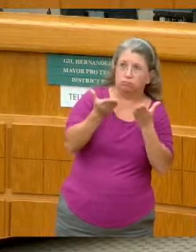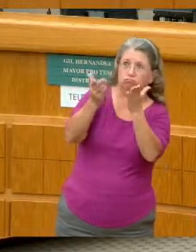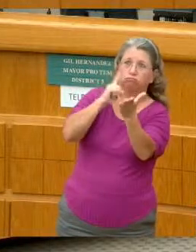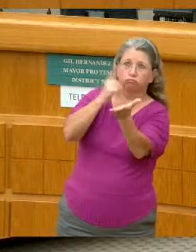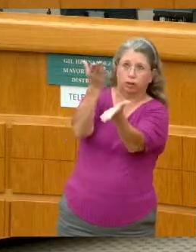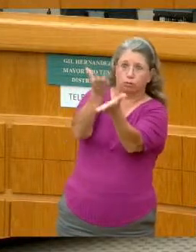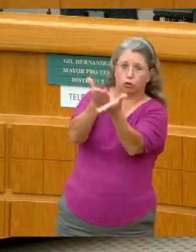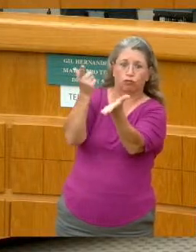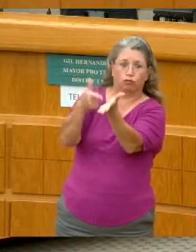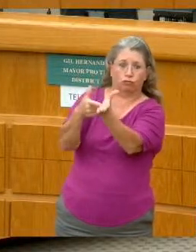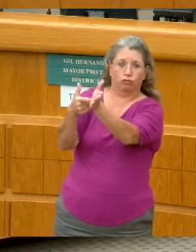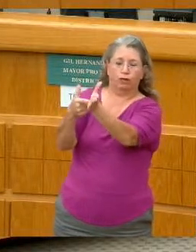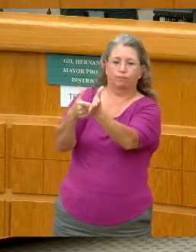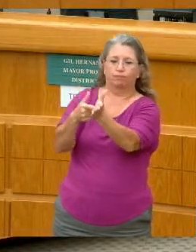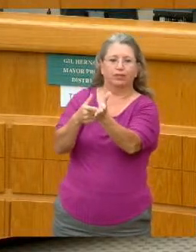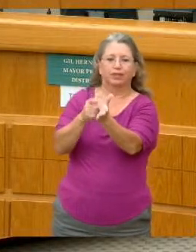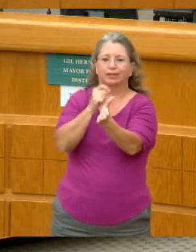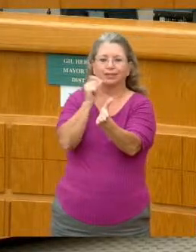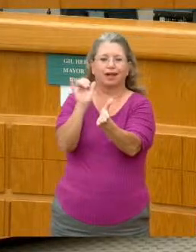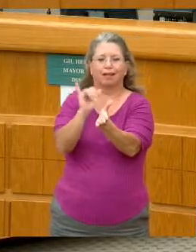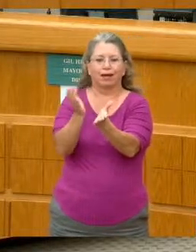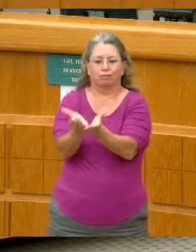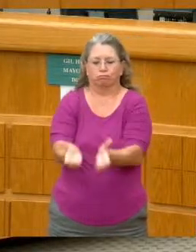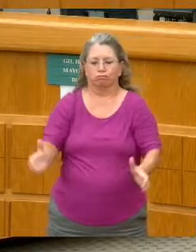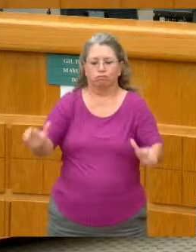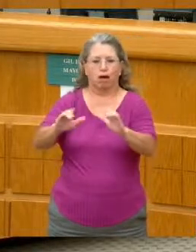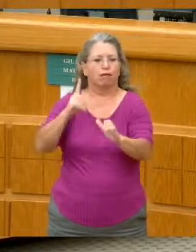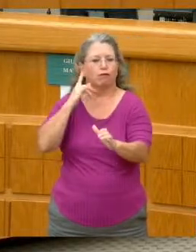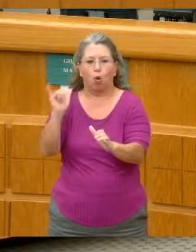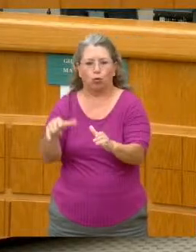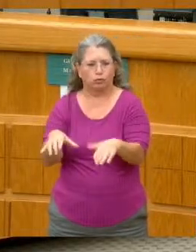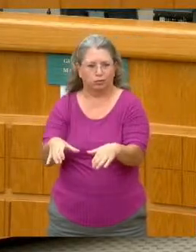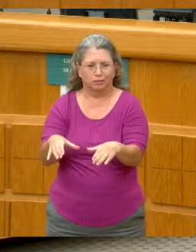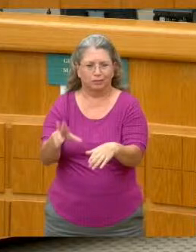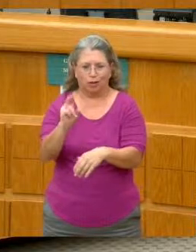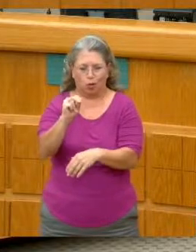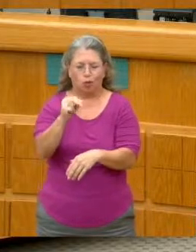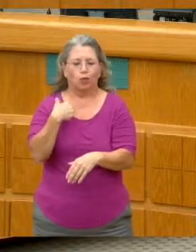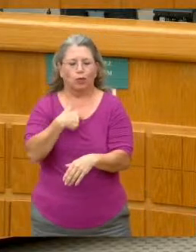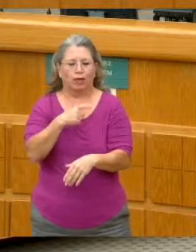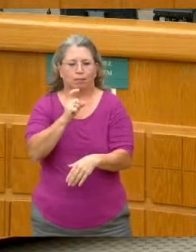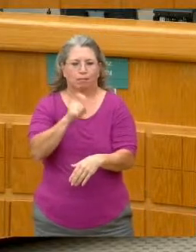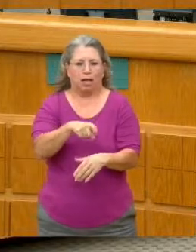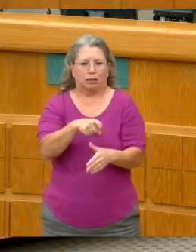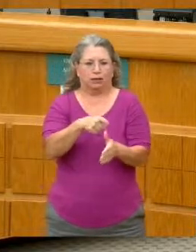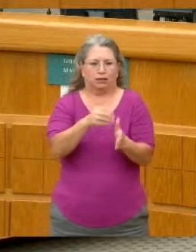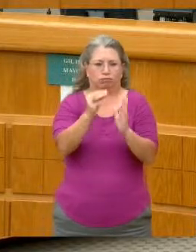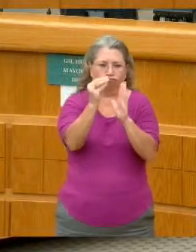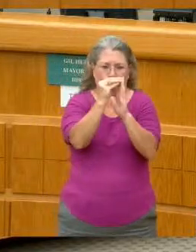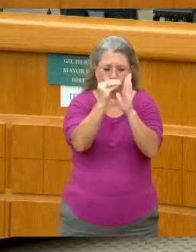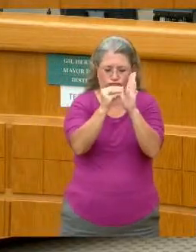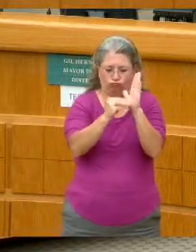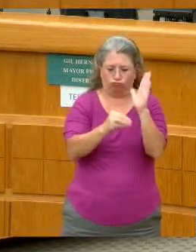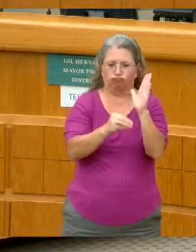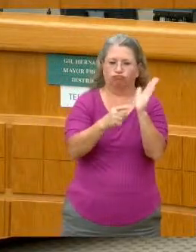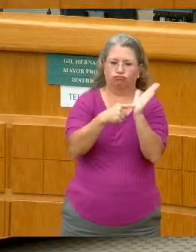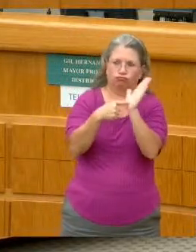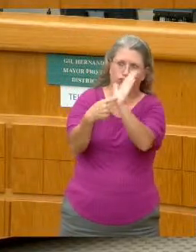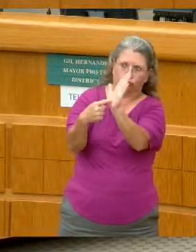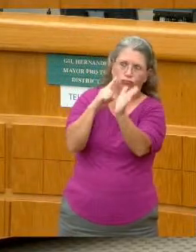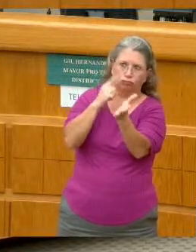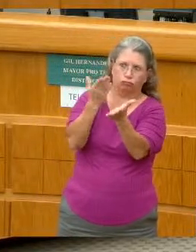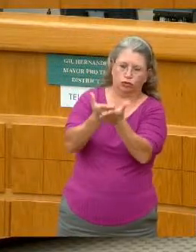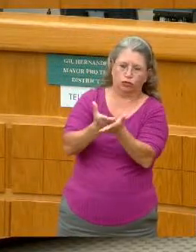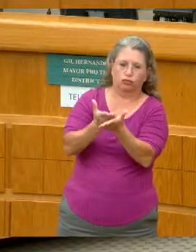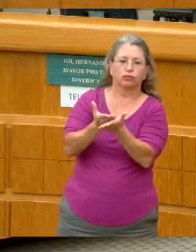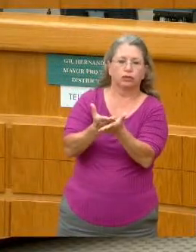it's not a pot of gold sitting here for us to go spend. We have to spend it on what we need to do, and it's qualified, then we can get reimbursed. And that